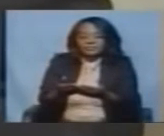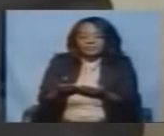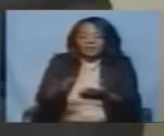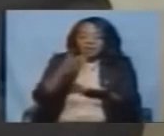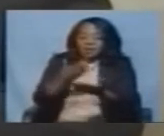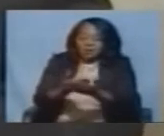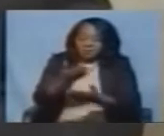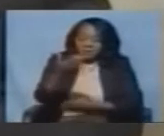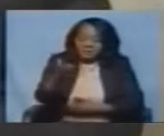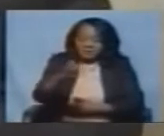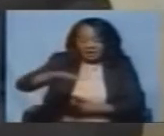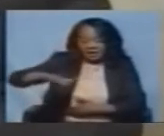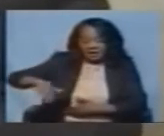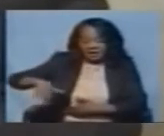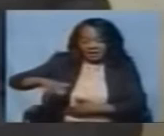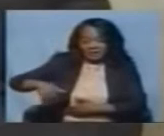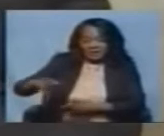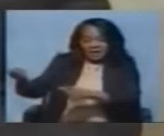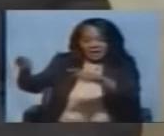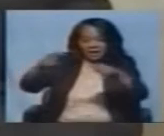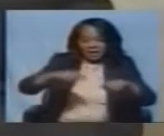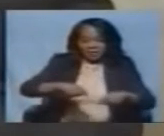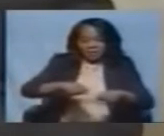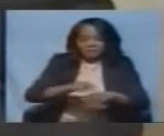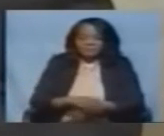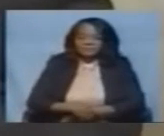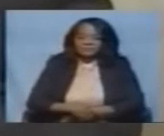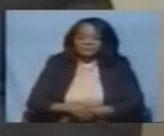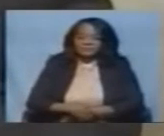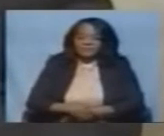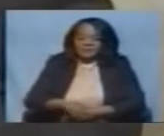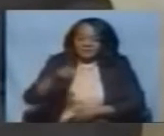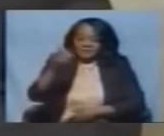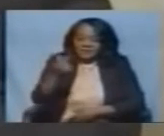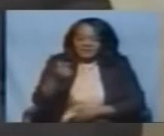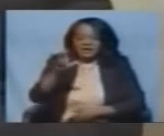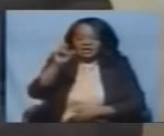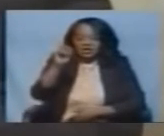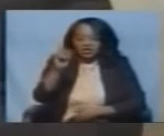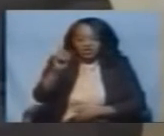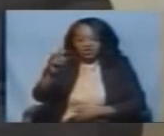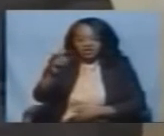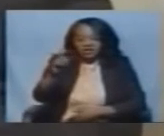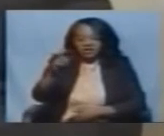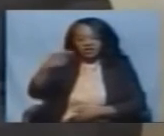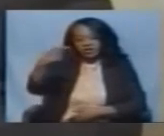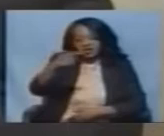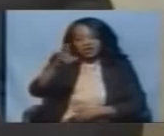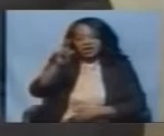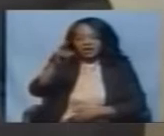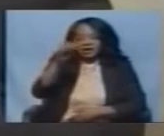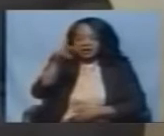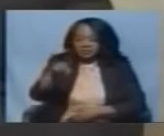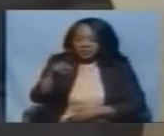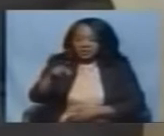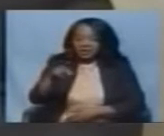procurement is a latecomer in strategic thinking. Basically, the first PhD person in procurement is about around